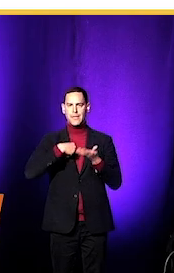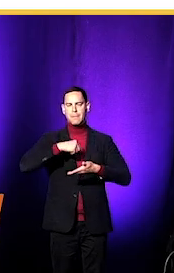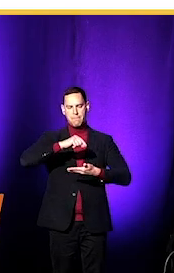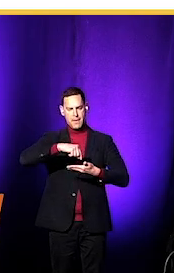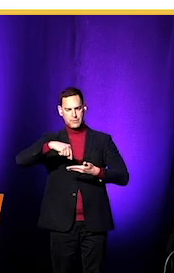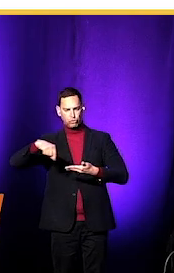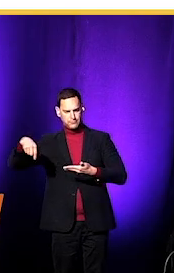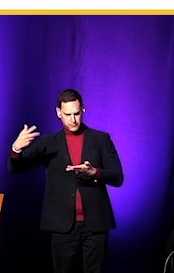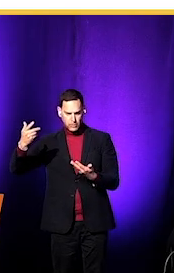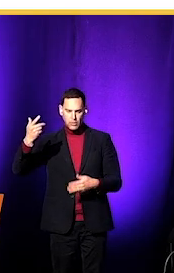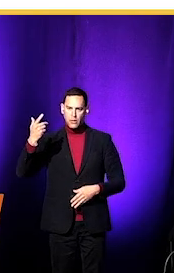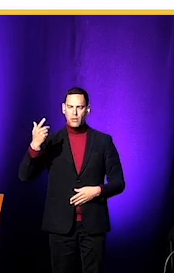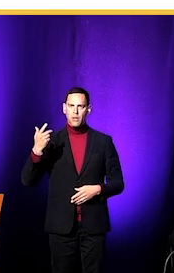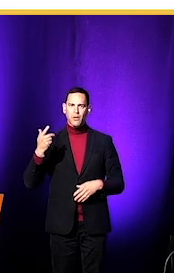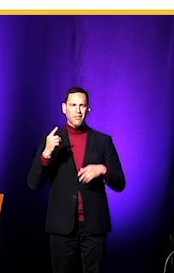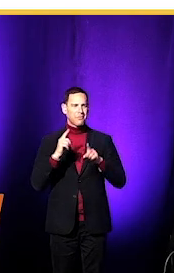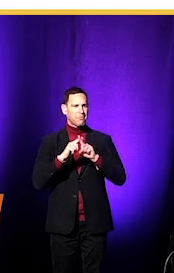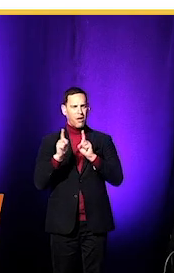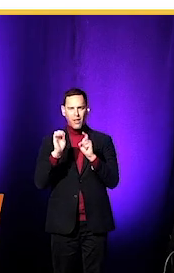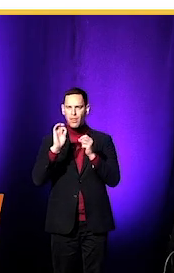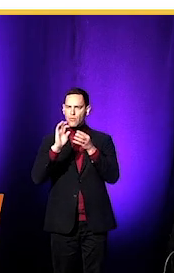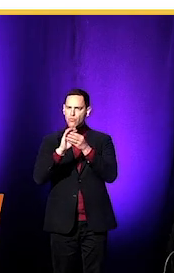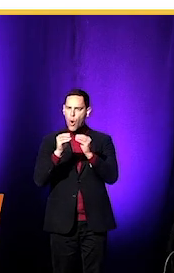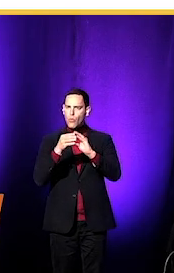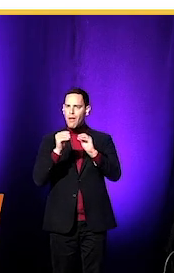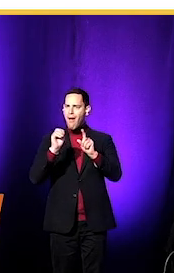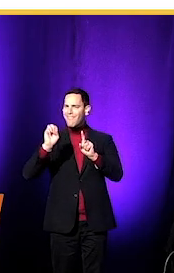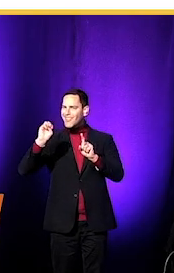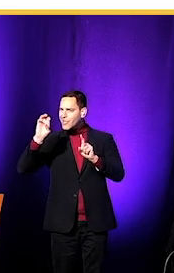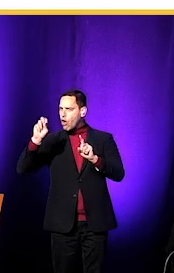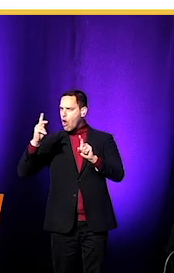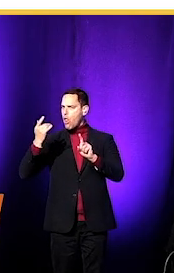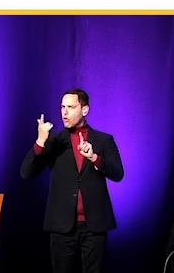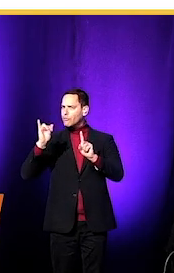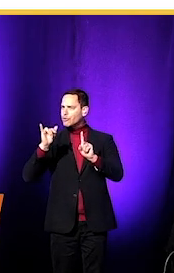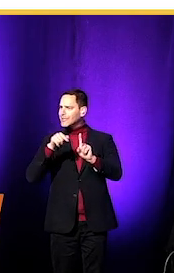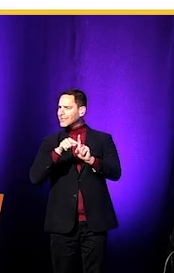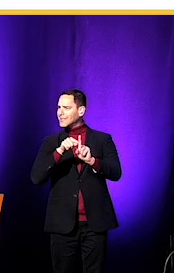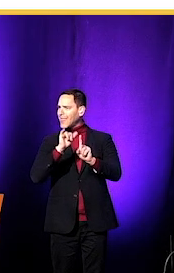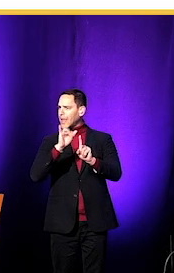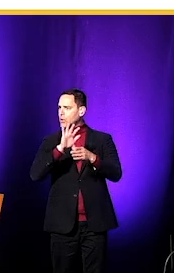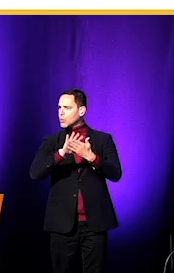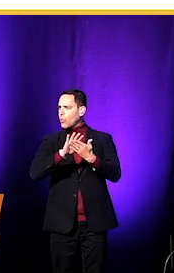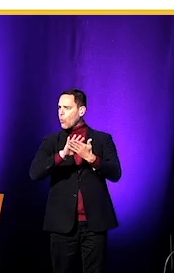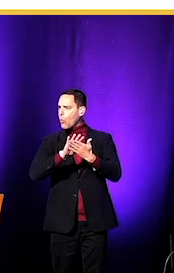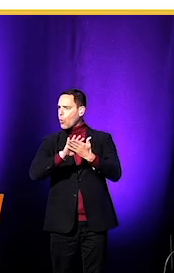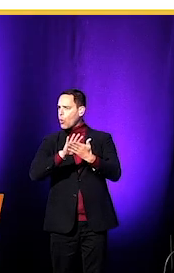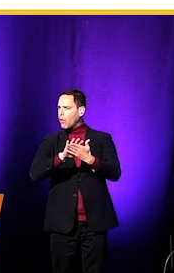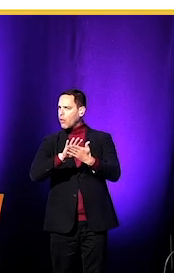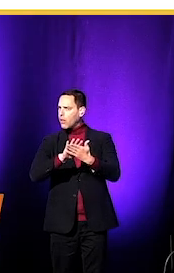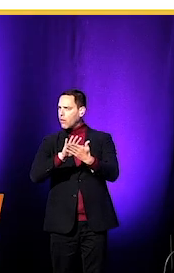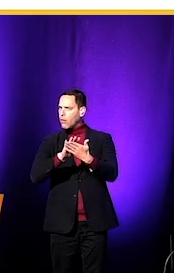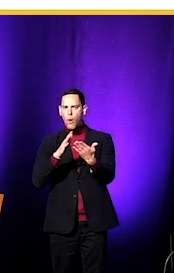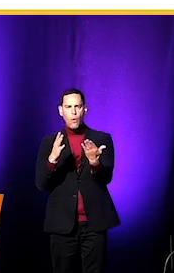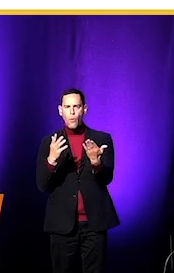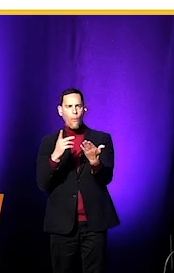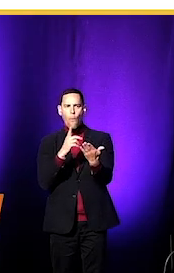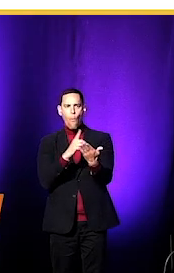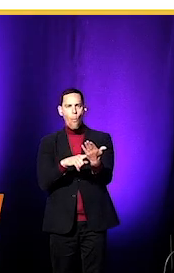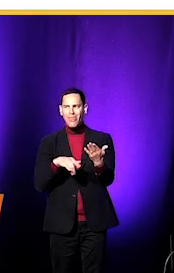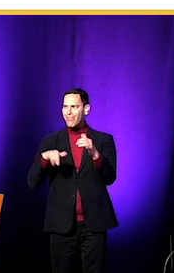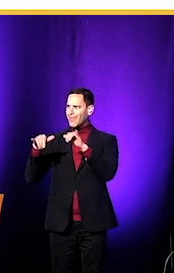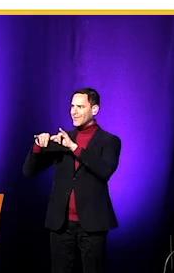of how the ecology was really created to be at odds with